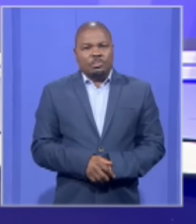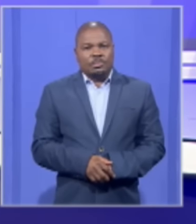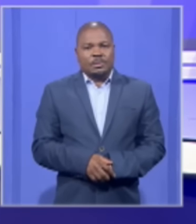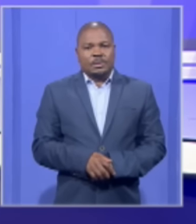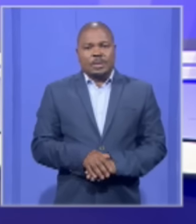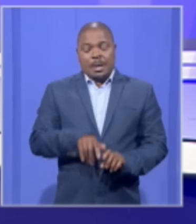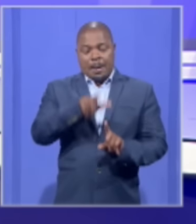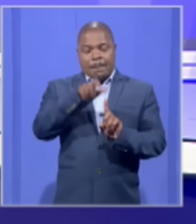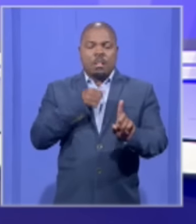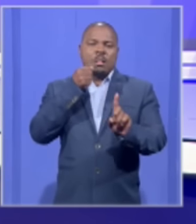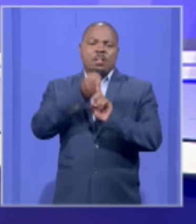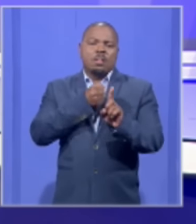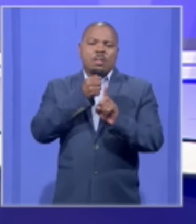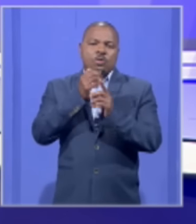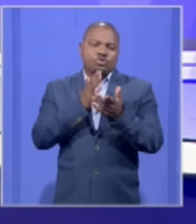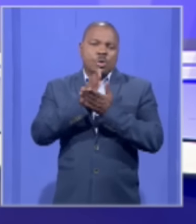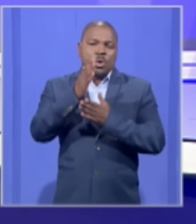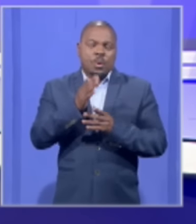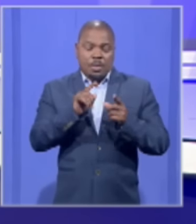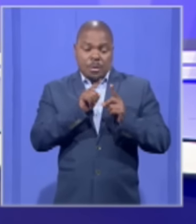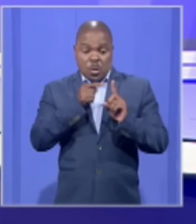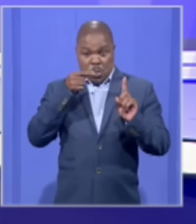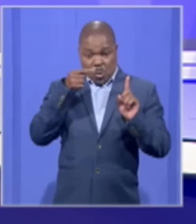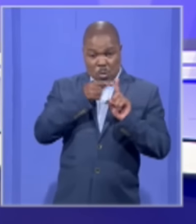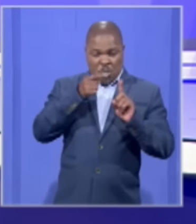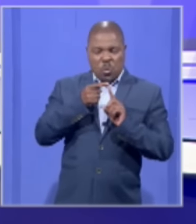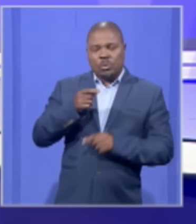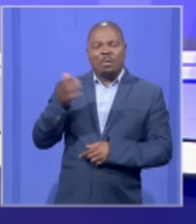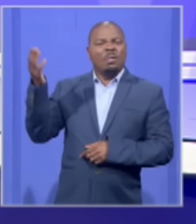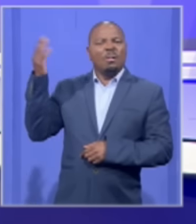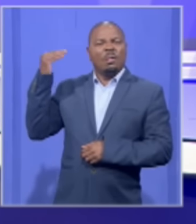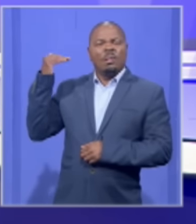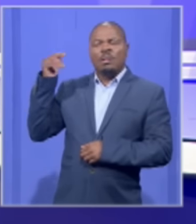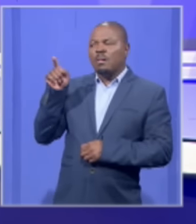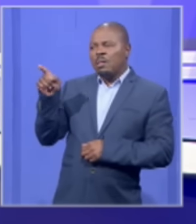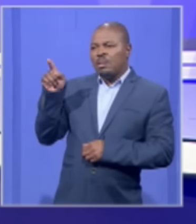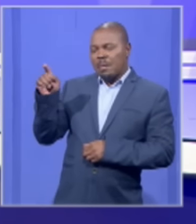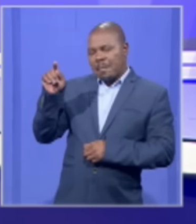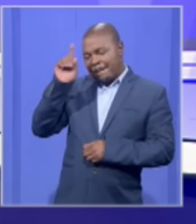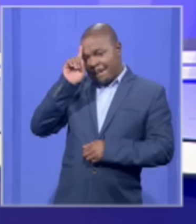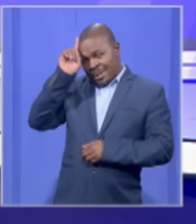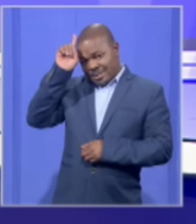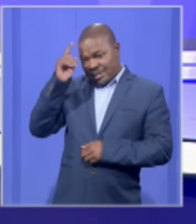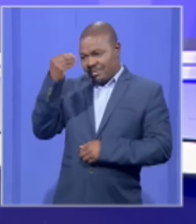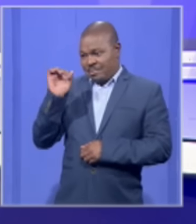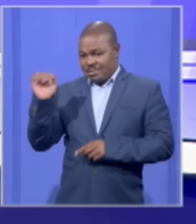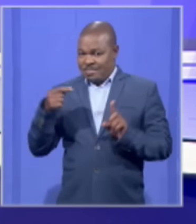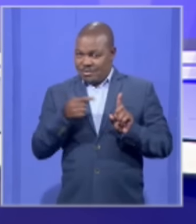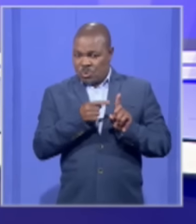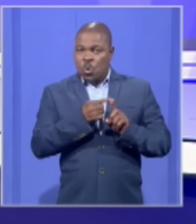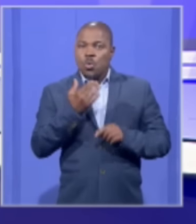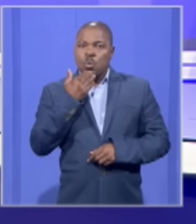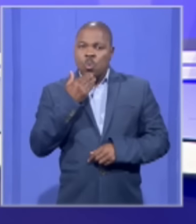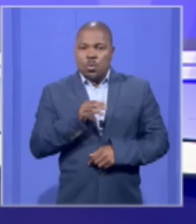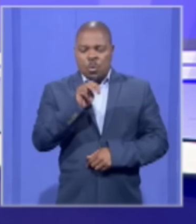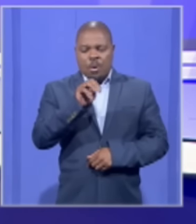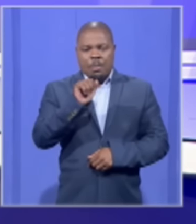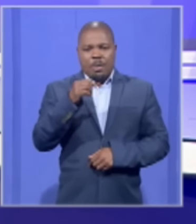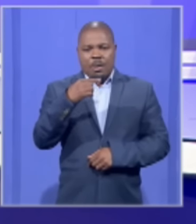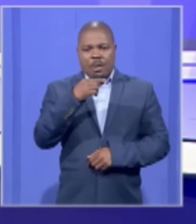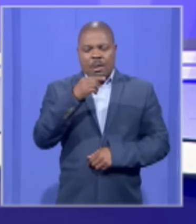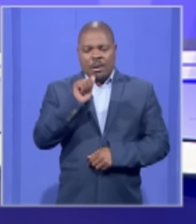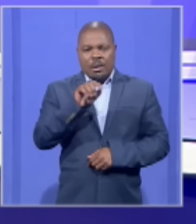Mokgaratlhela merero ya bosiamisi yo gape le morwadi mo presidente wa maloba Nelson Mandela ngaka Makaziwe Mandela a re baeteledipele